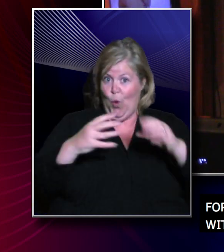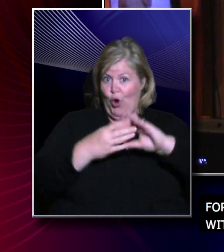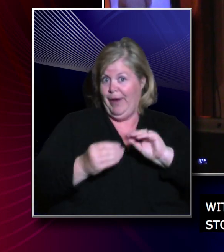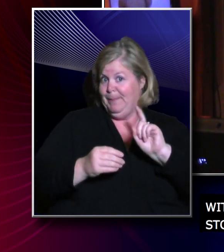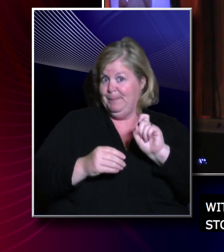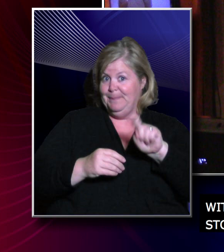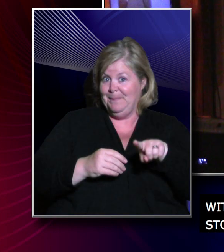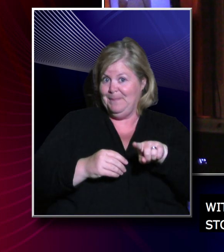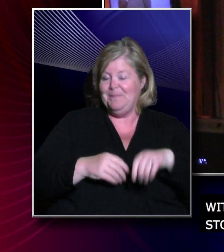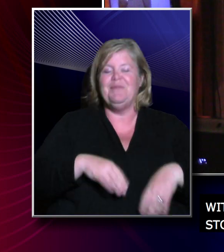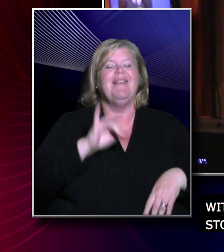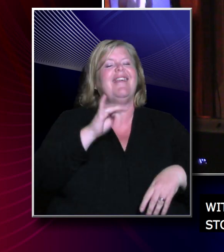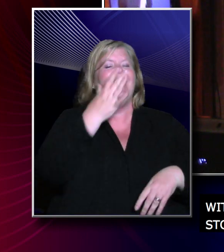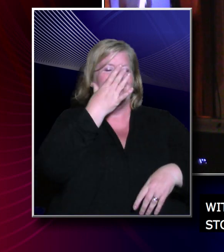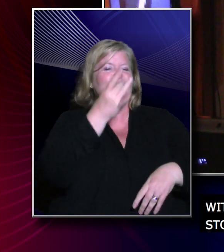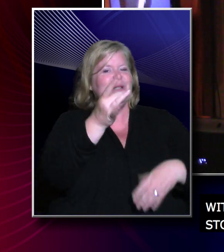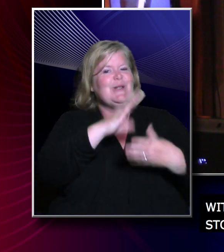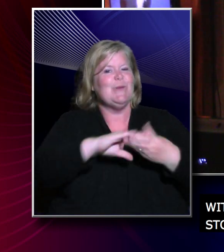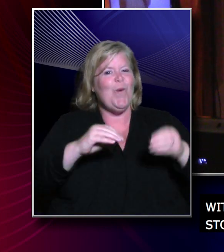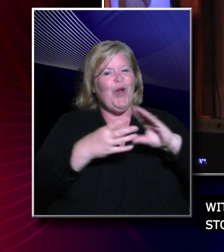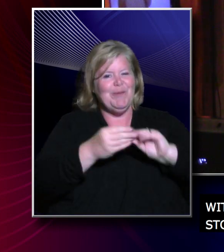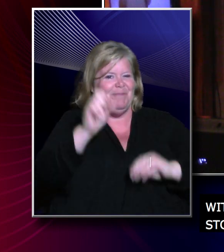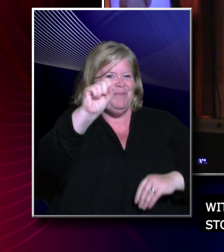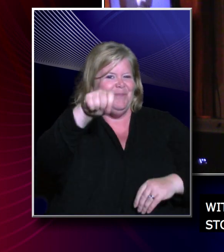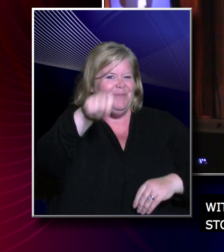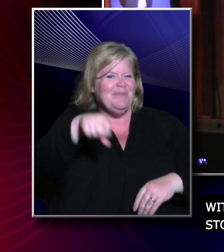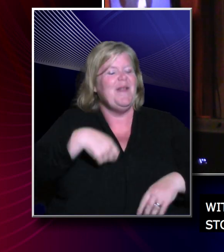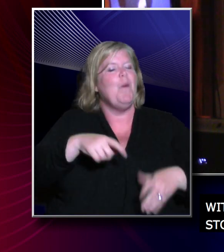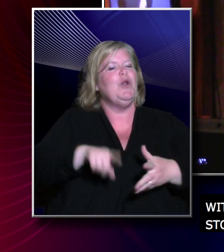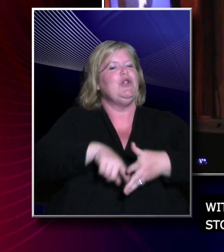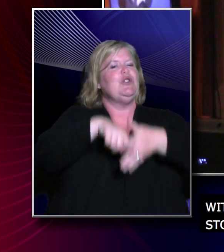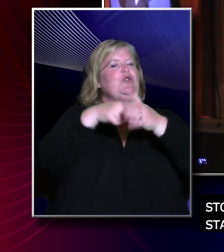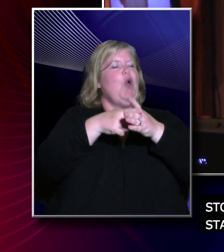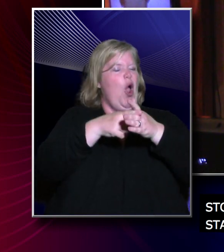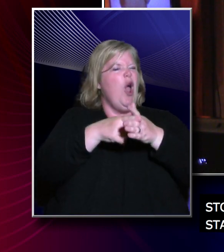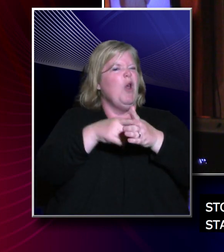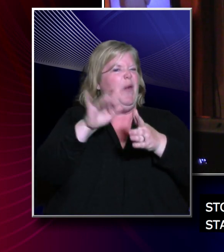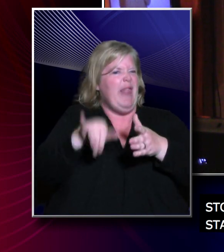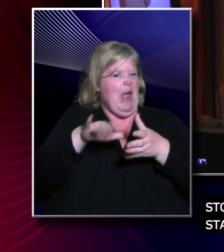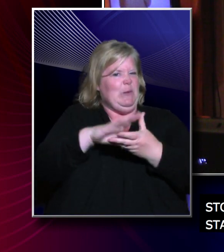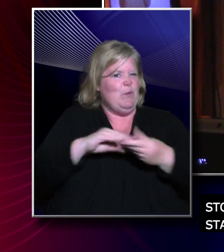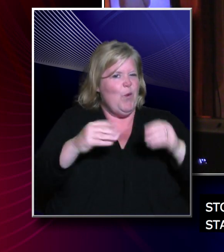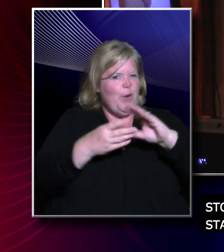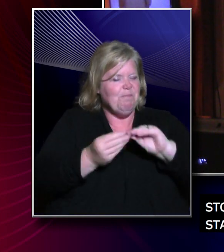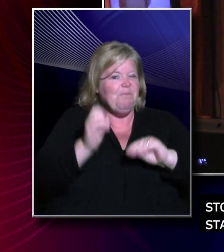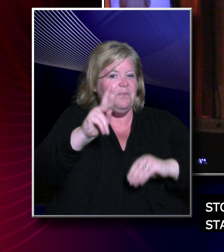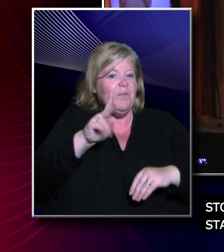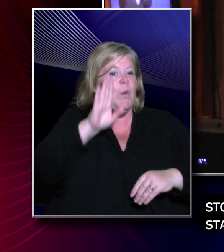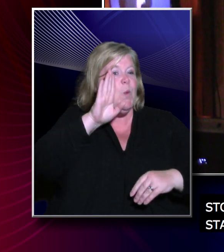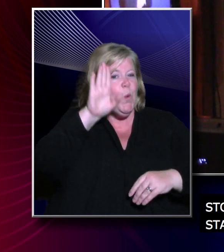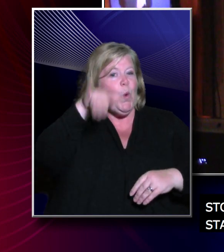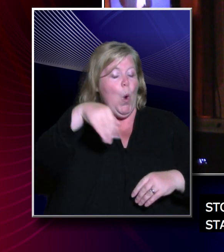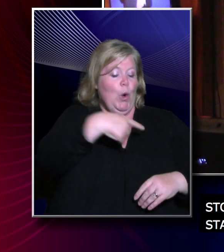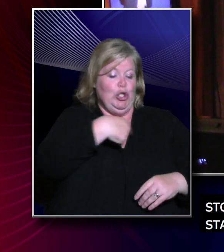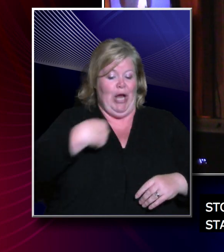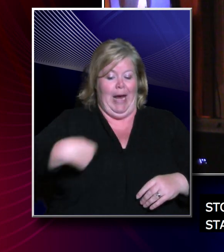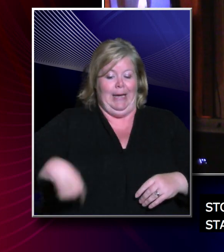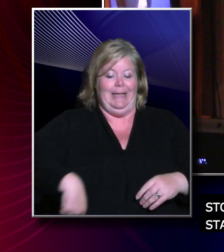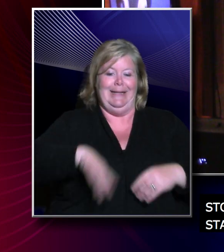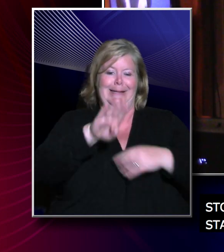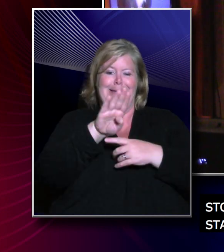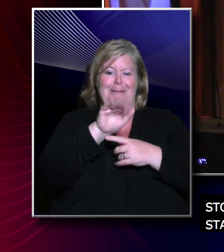It's an interesting story. So I'm going to start with that. As you know, the Chinese